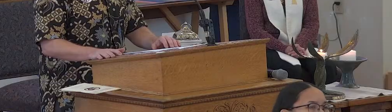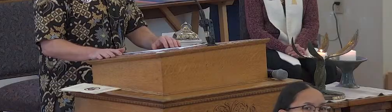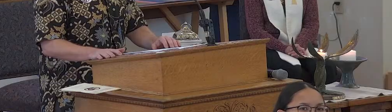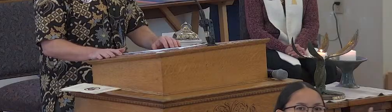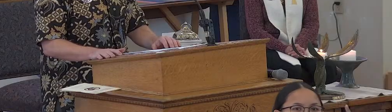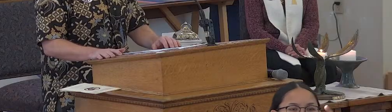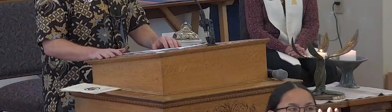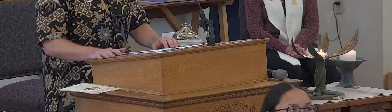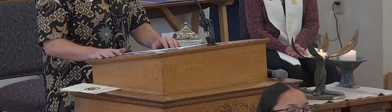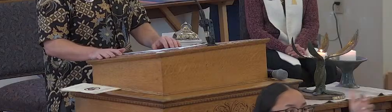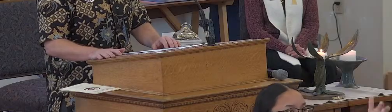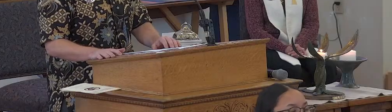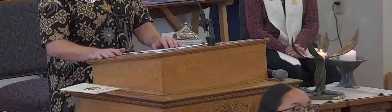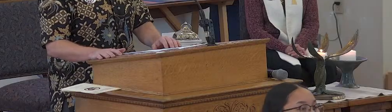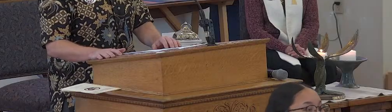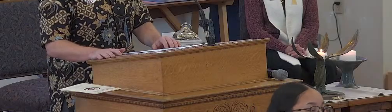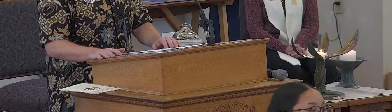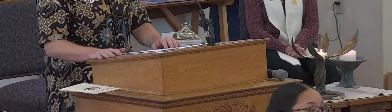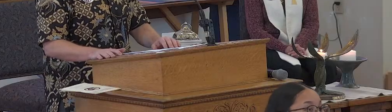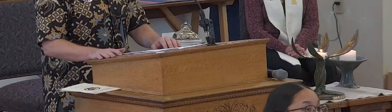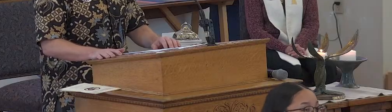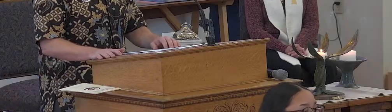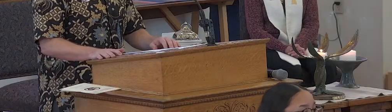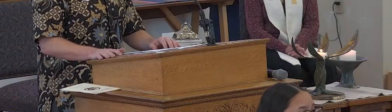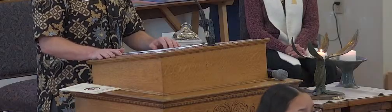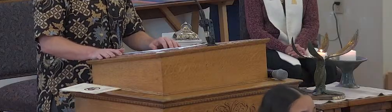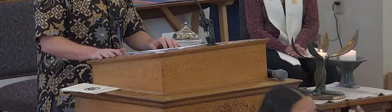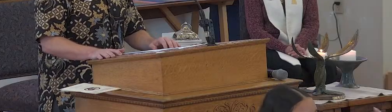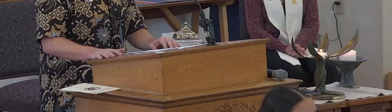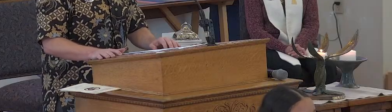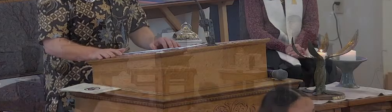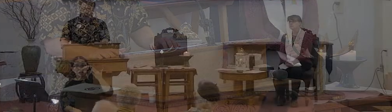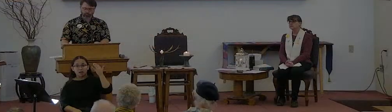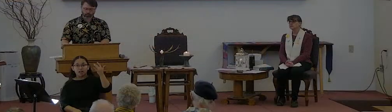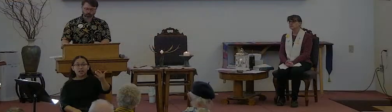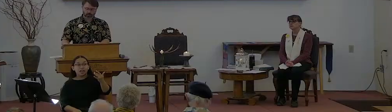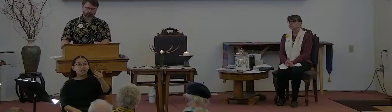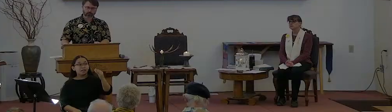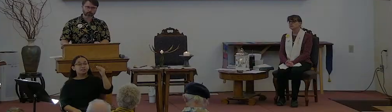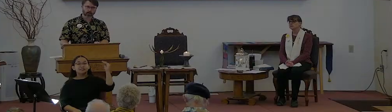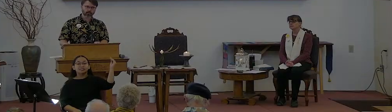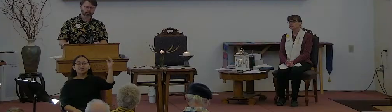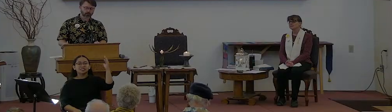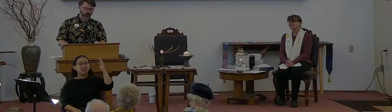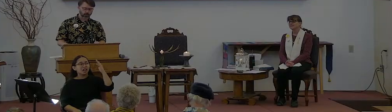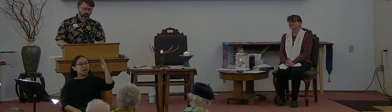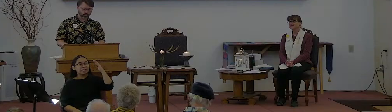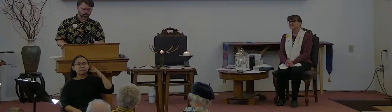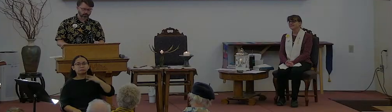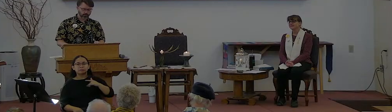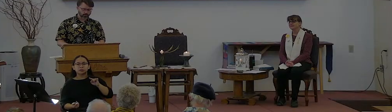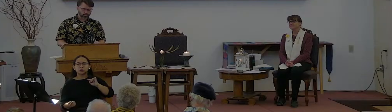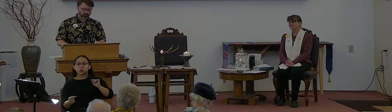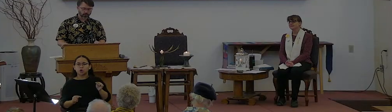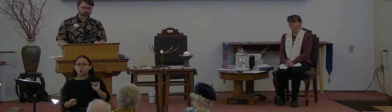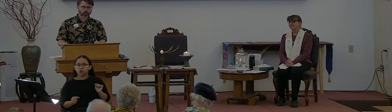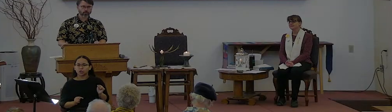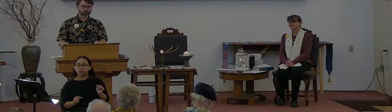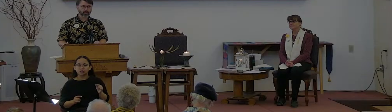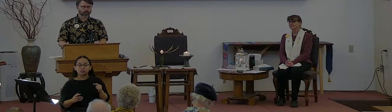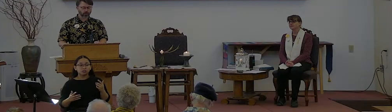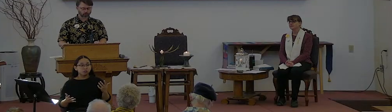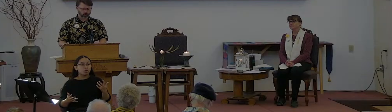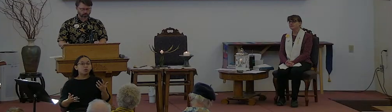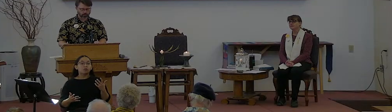mid-flight. After a while, you learn that even sunshine burns if you ask too much. So